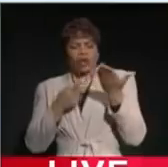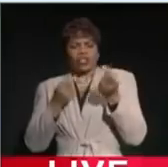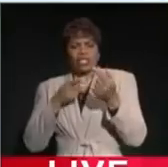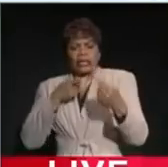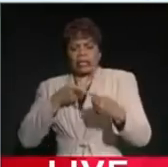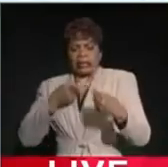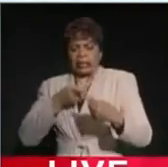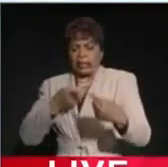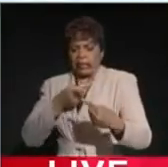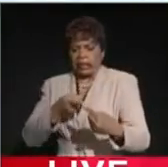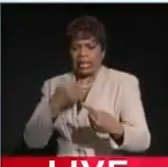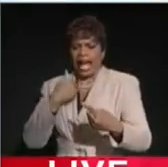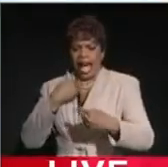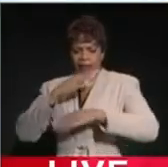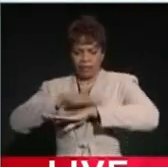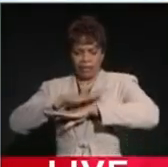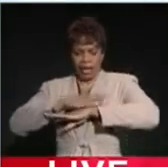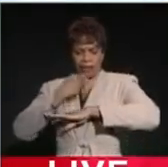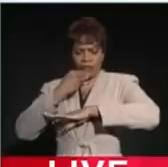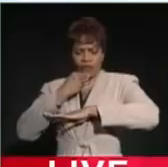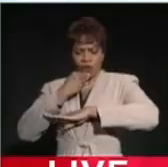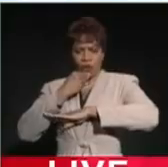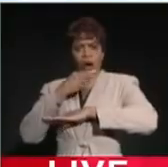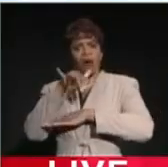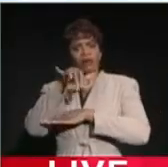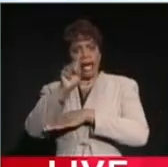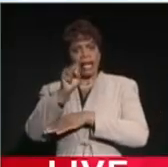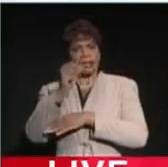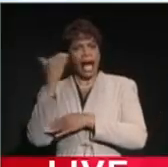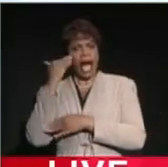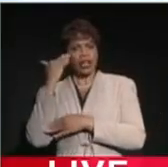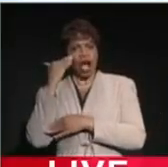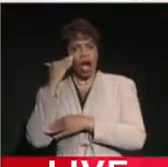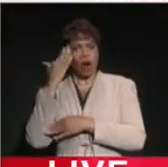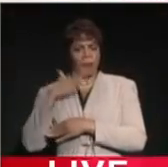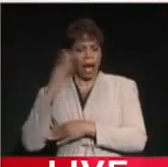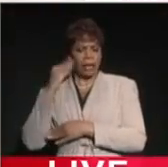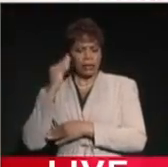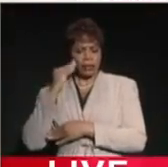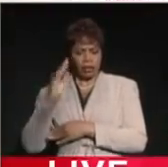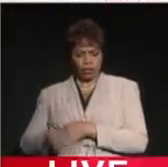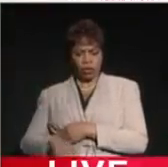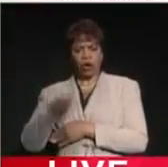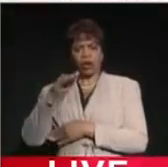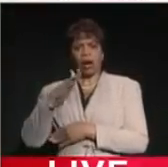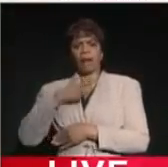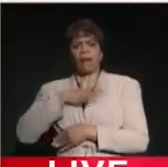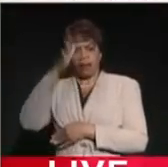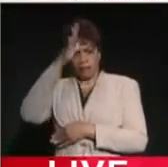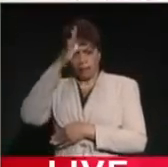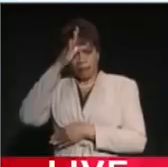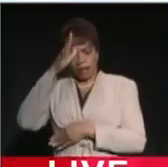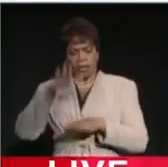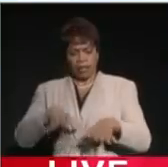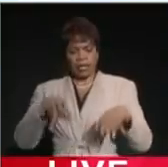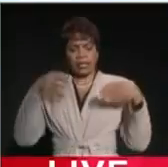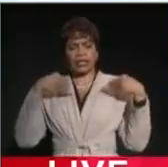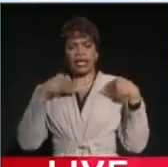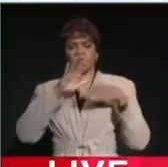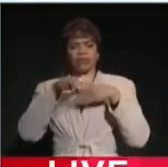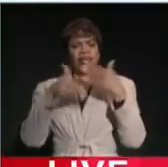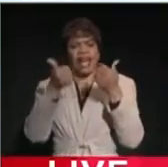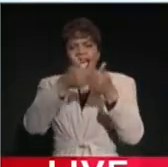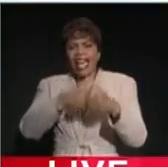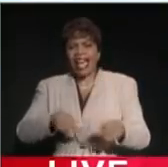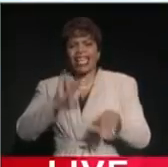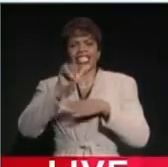I would say with all due respect, I do. I grew up that way. Again, my dad took any job he could. He did not have a high school